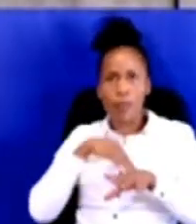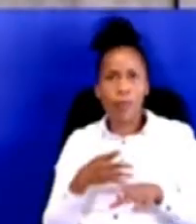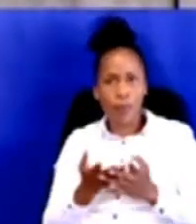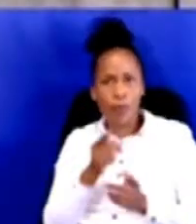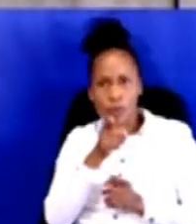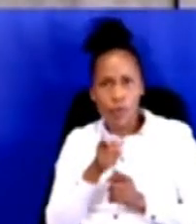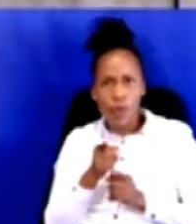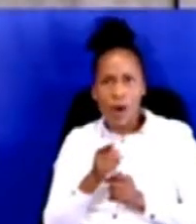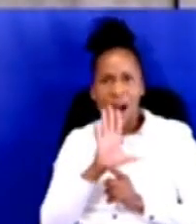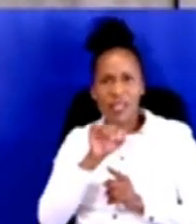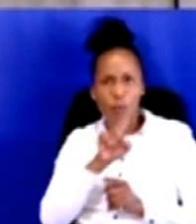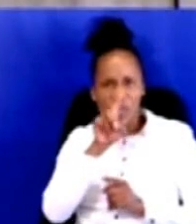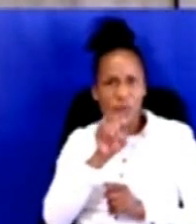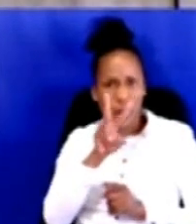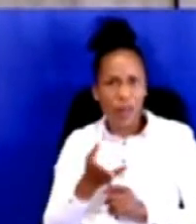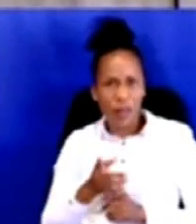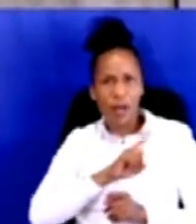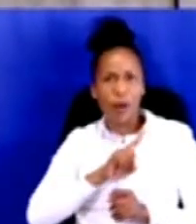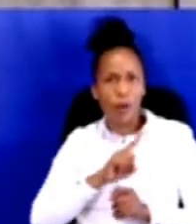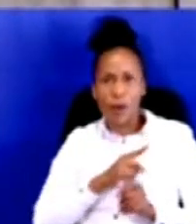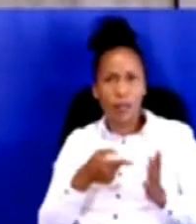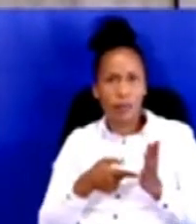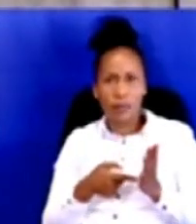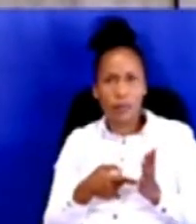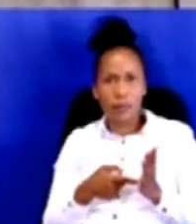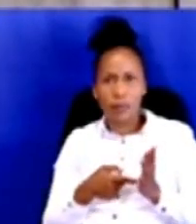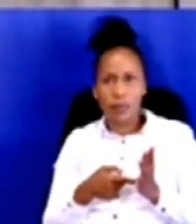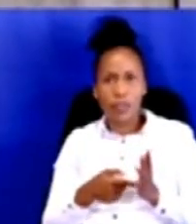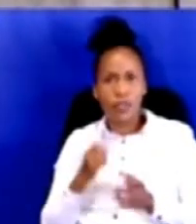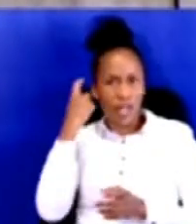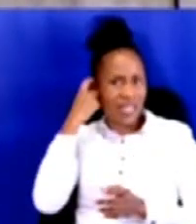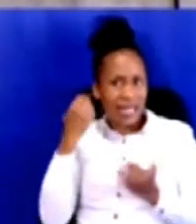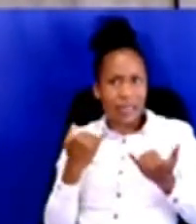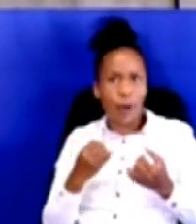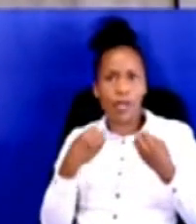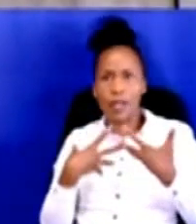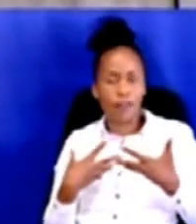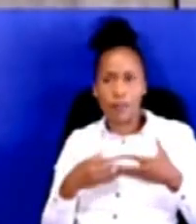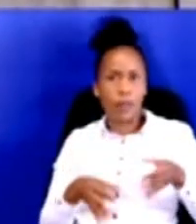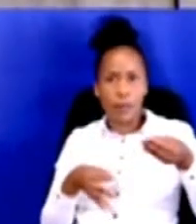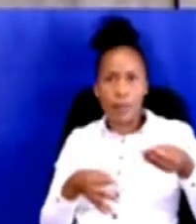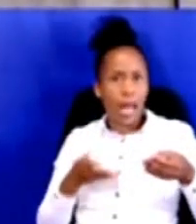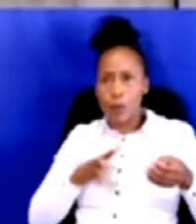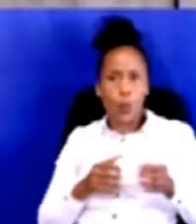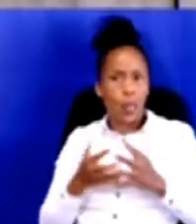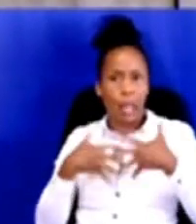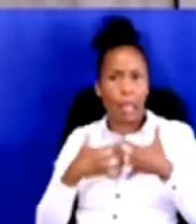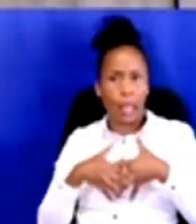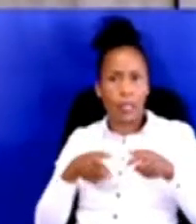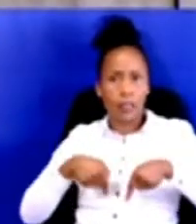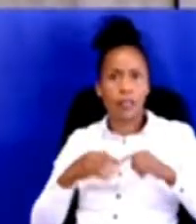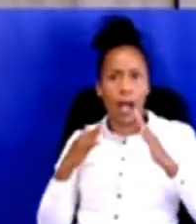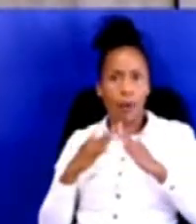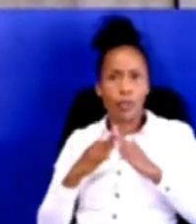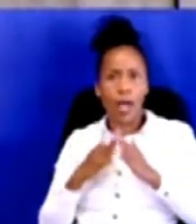now? Because I've got the latest just now from the Secretary. I don't want chaos in the house. I just want us to respect